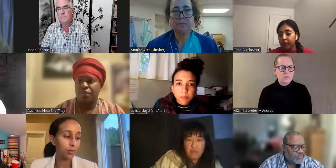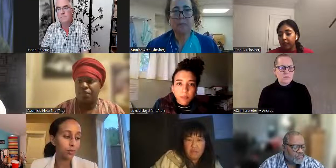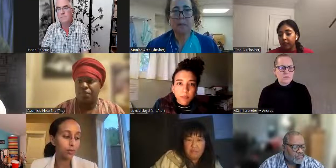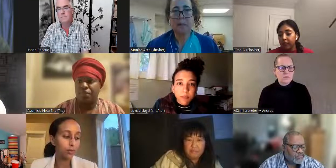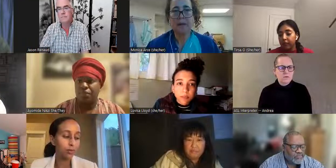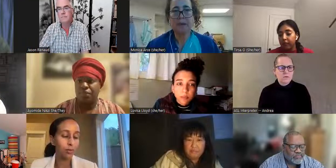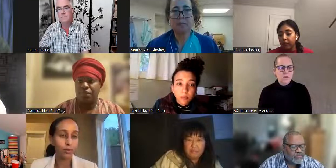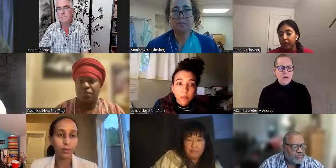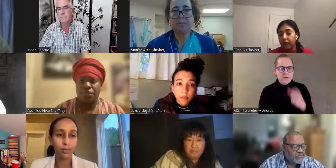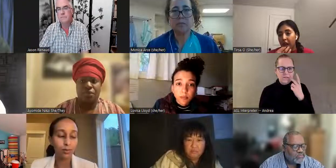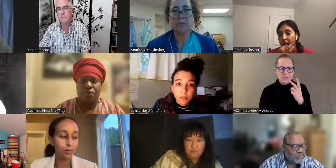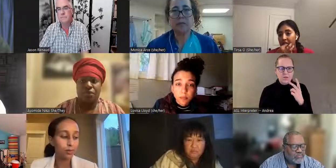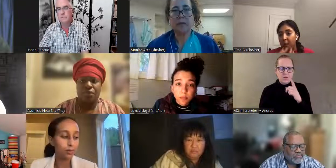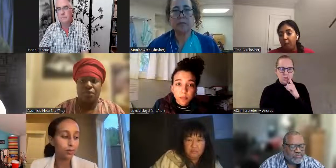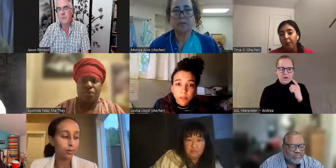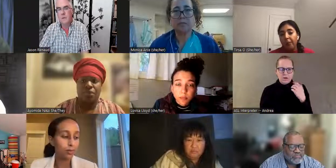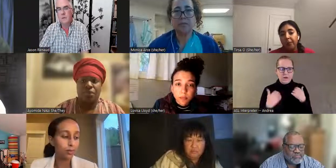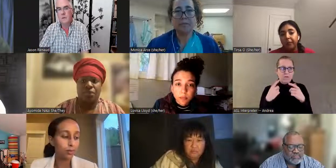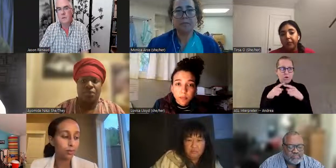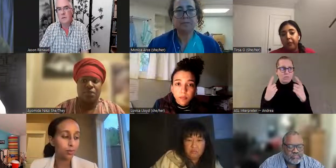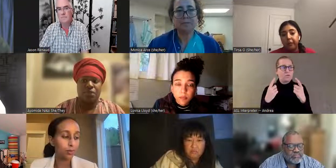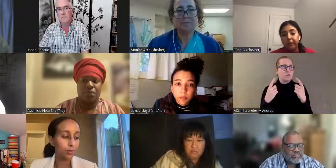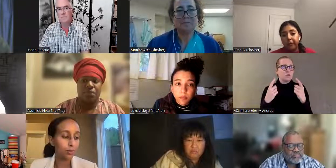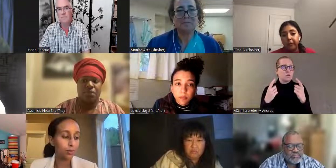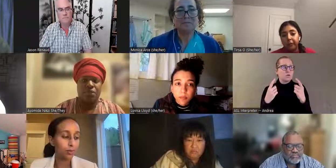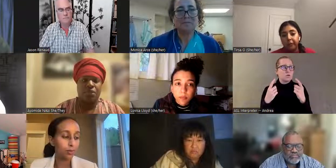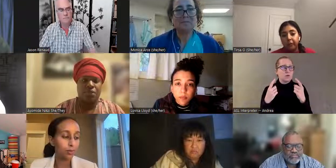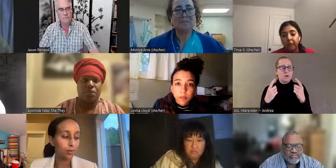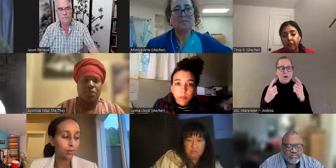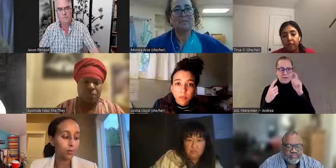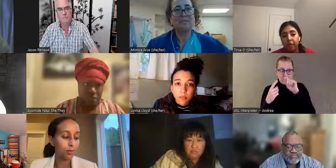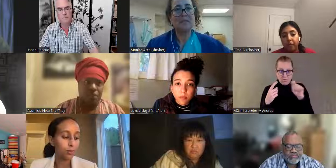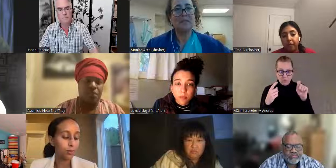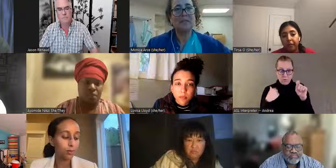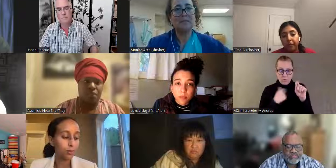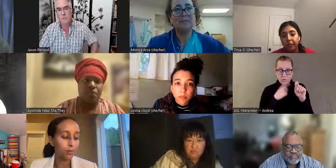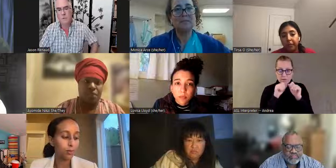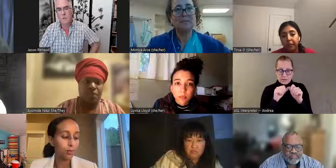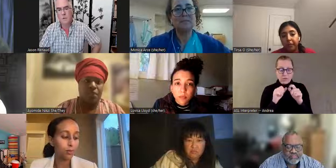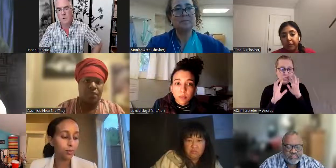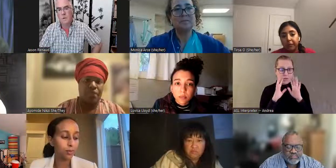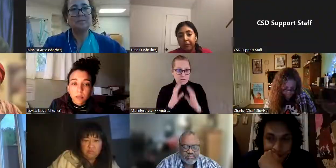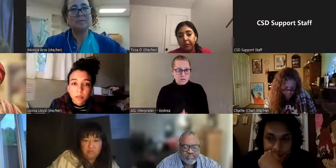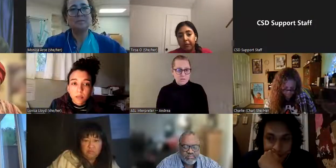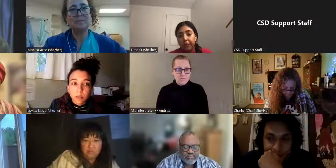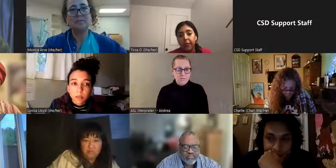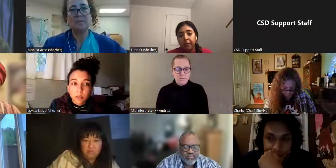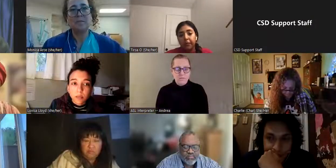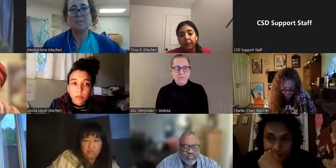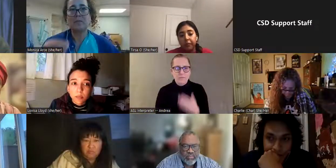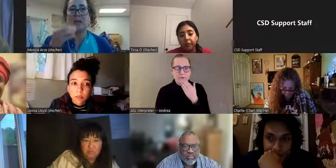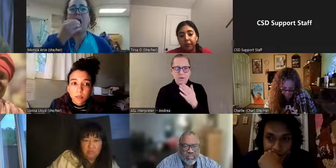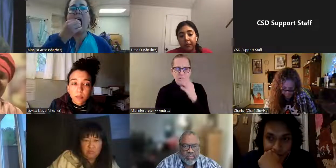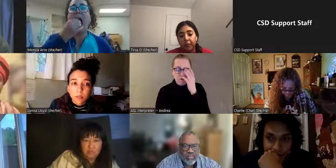And I see that there is opposition. Therefore, we will continue speaking. Thank you.